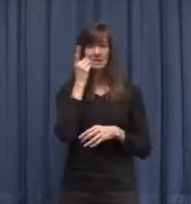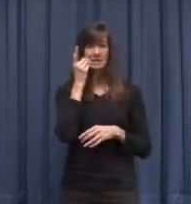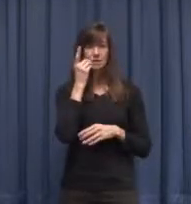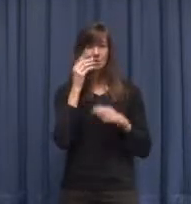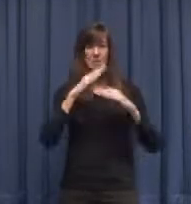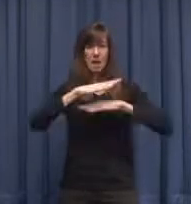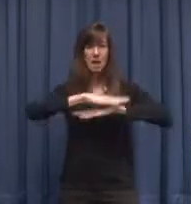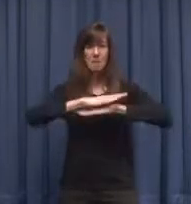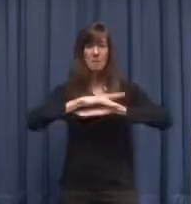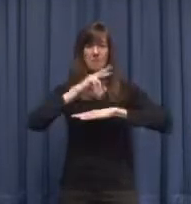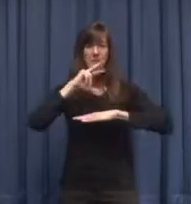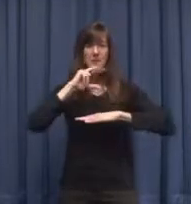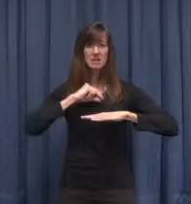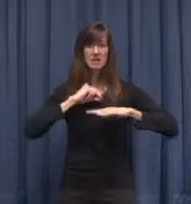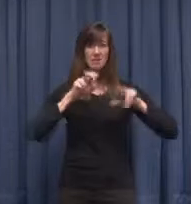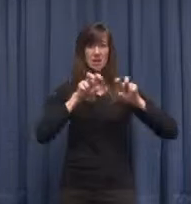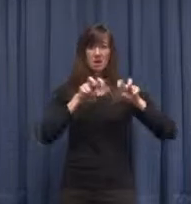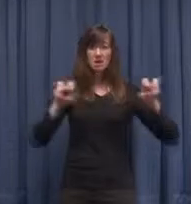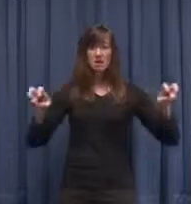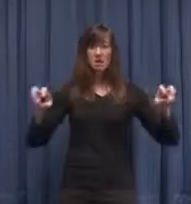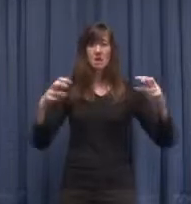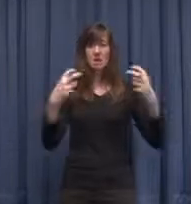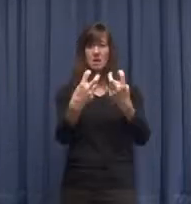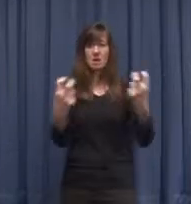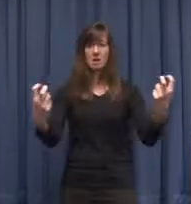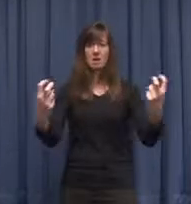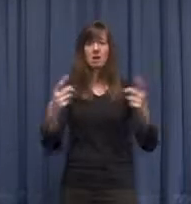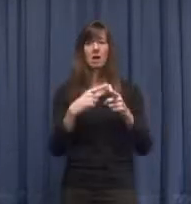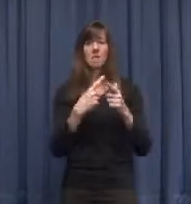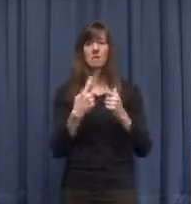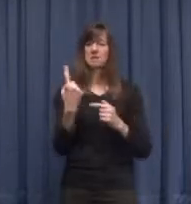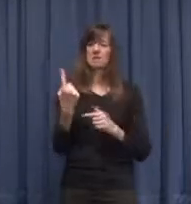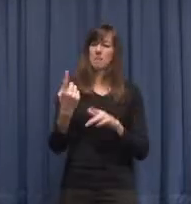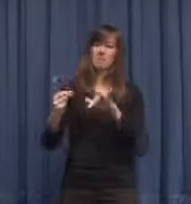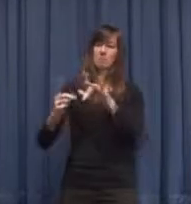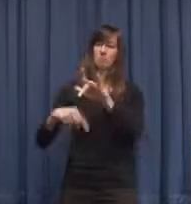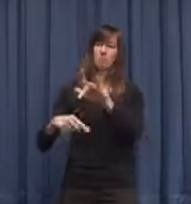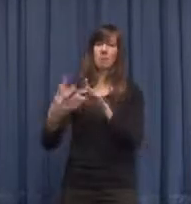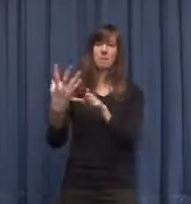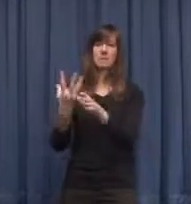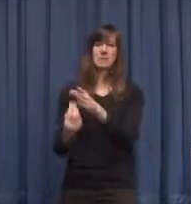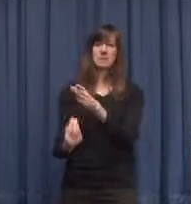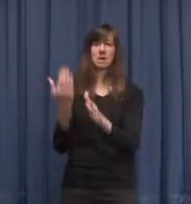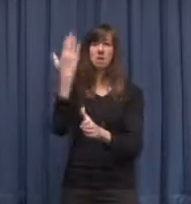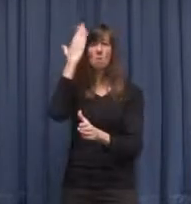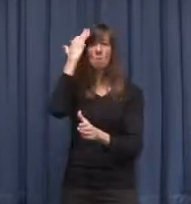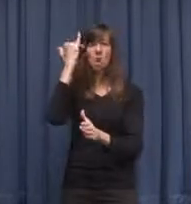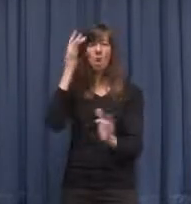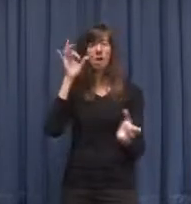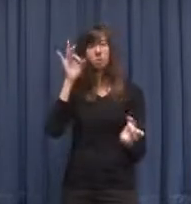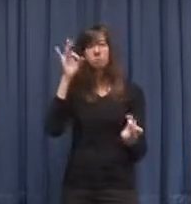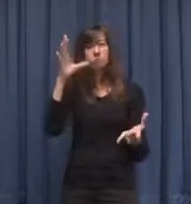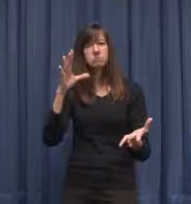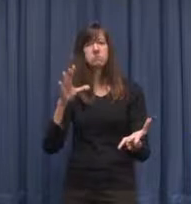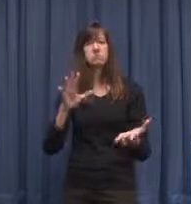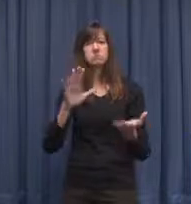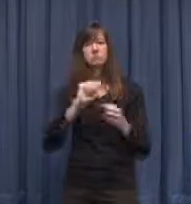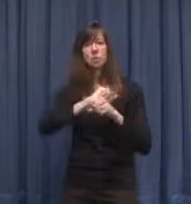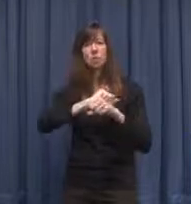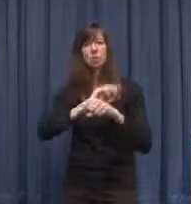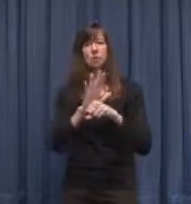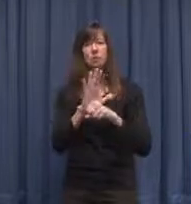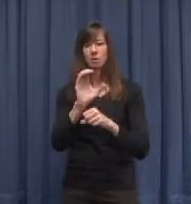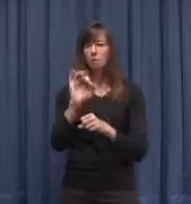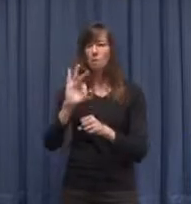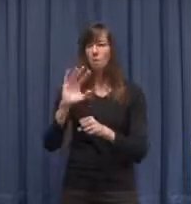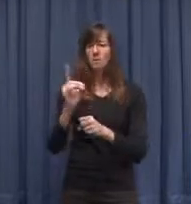lost someone tragically to COVID. That is the perspective that we have to have,